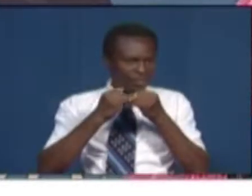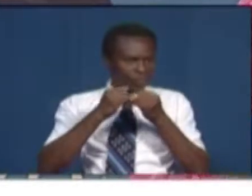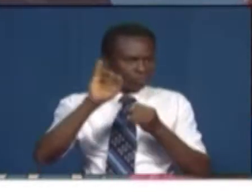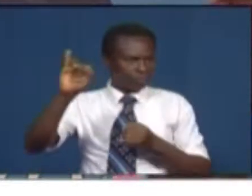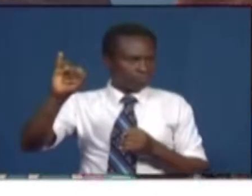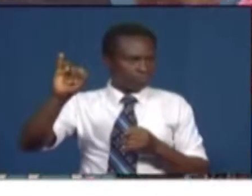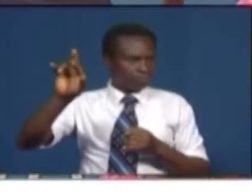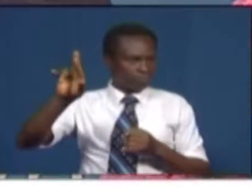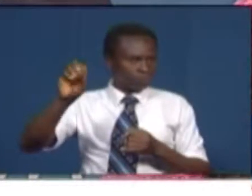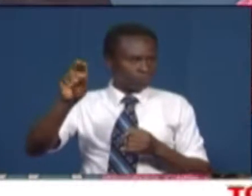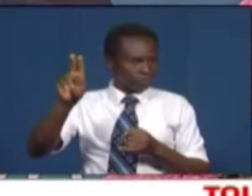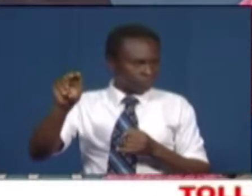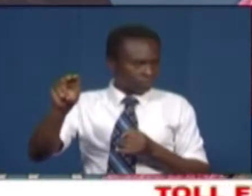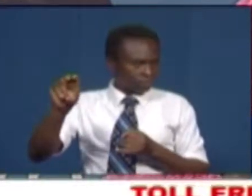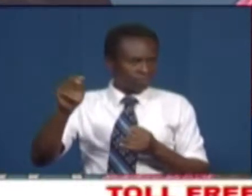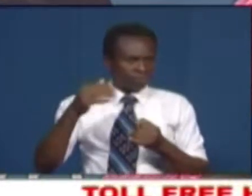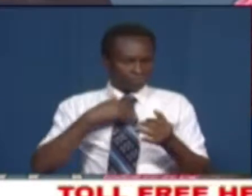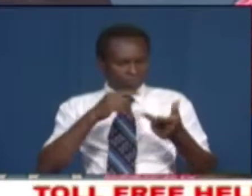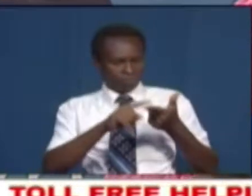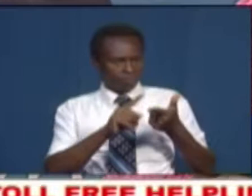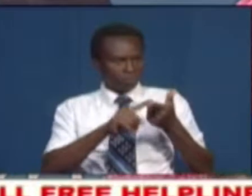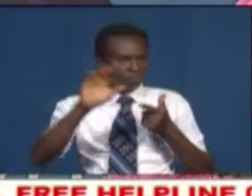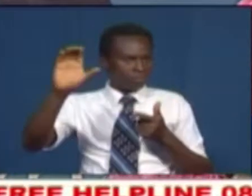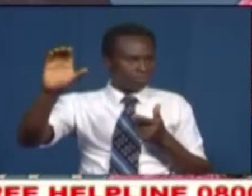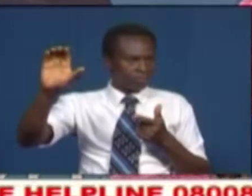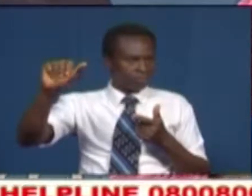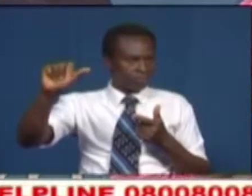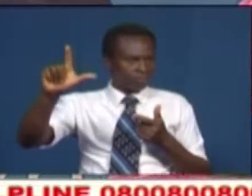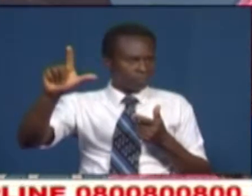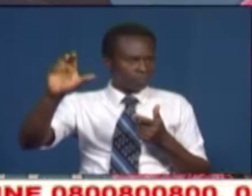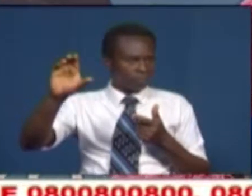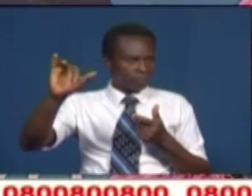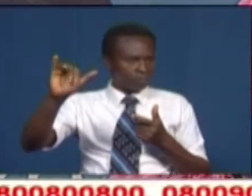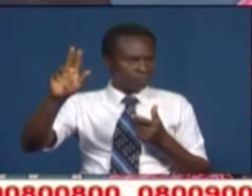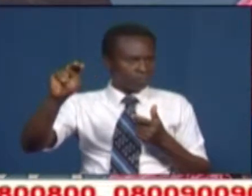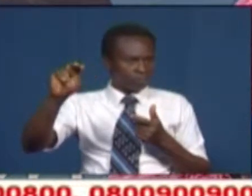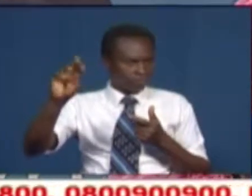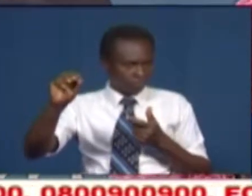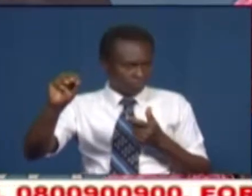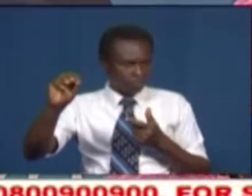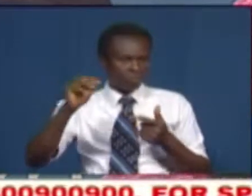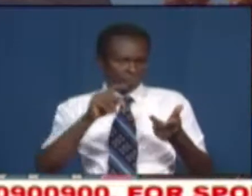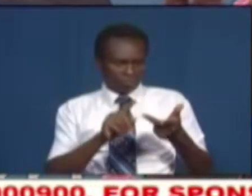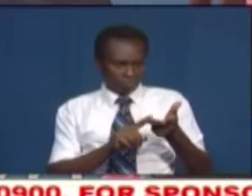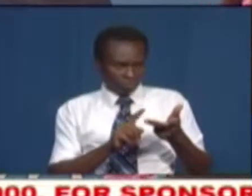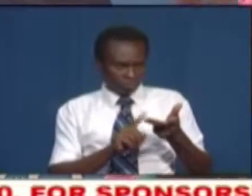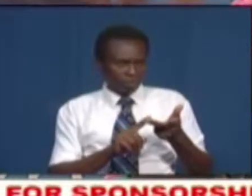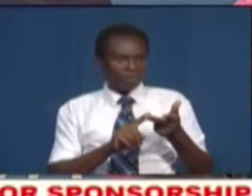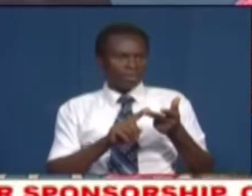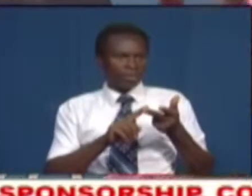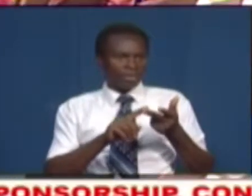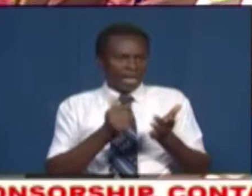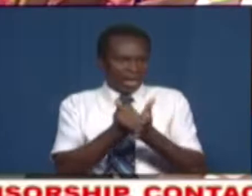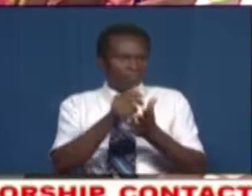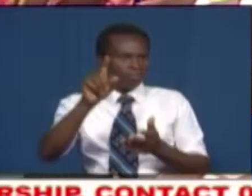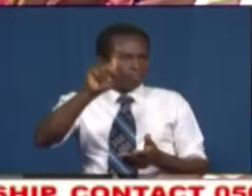then we have the same population that are also challenged with obesity. Okay, so we need to